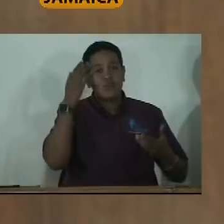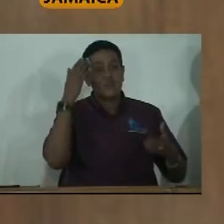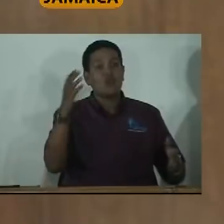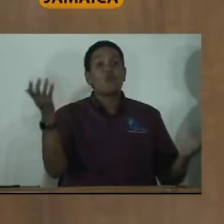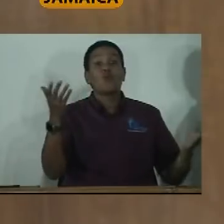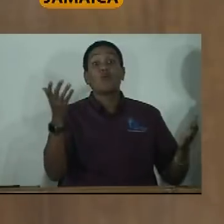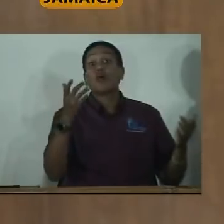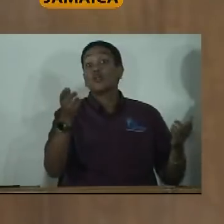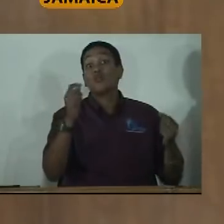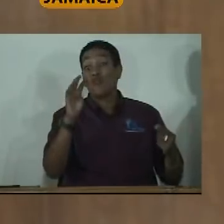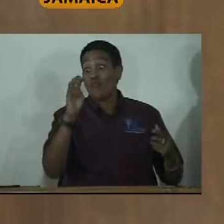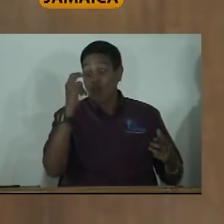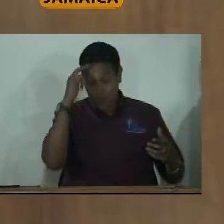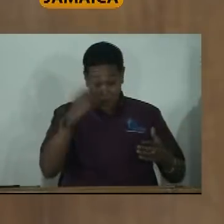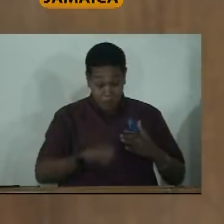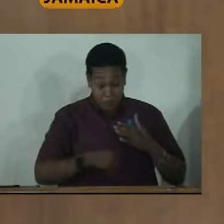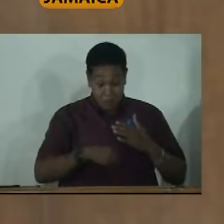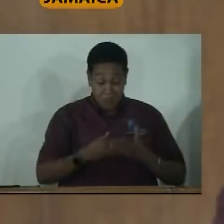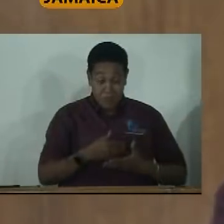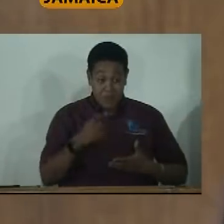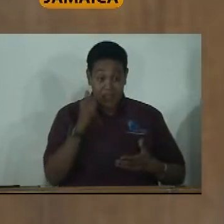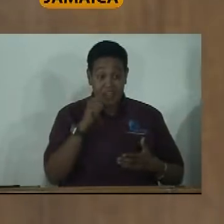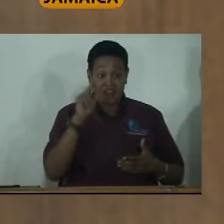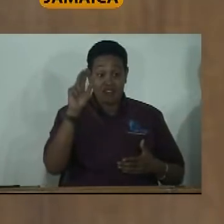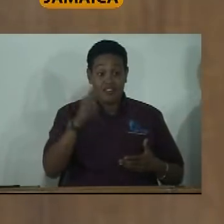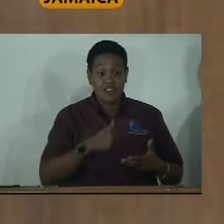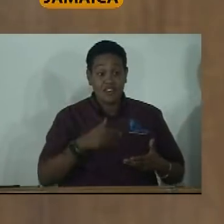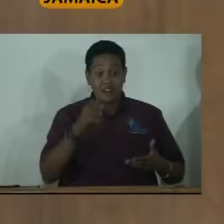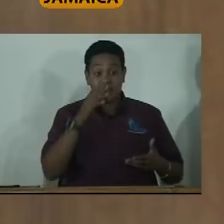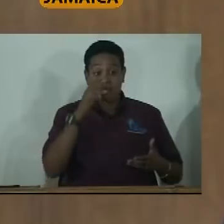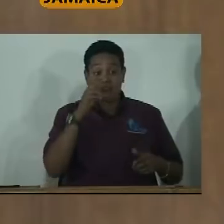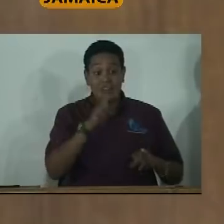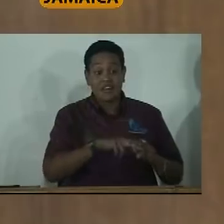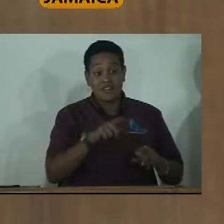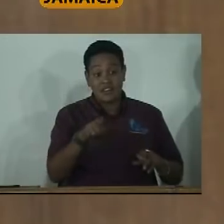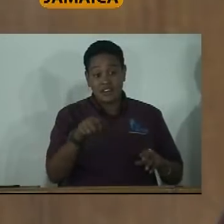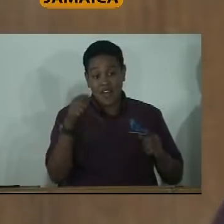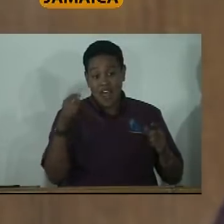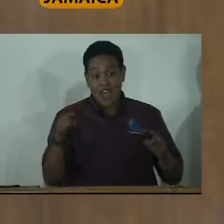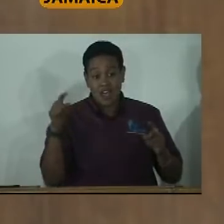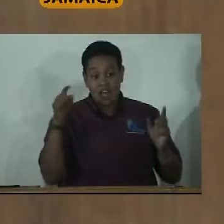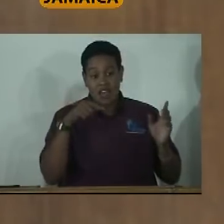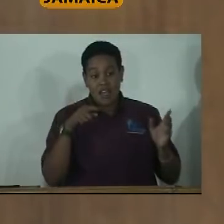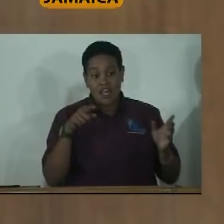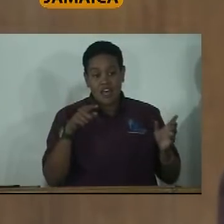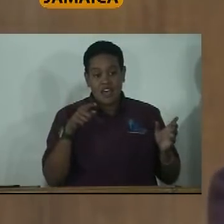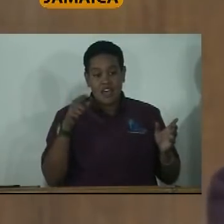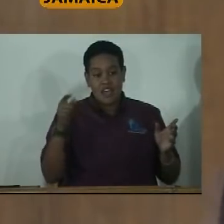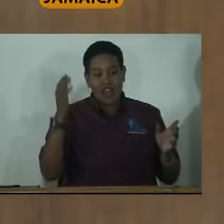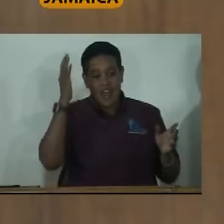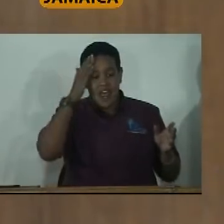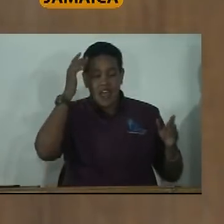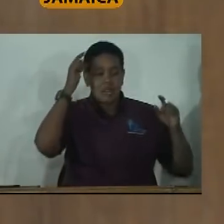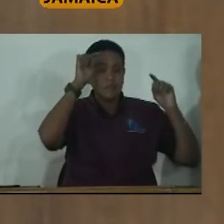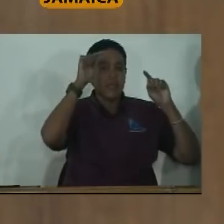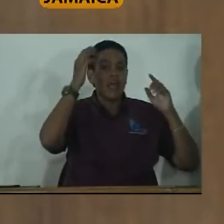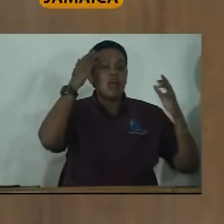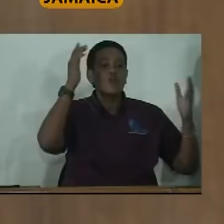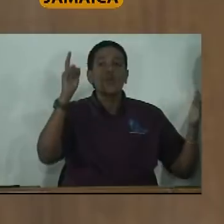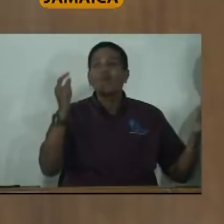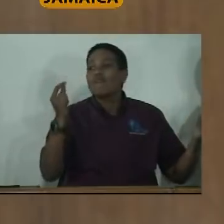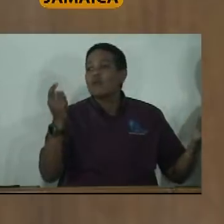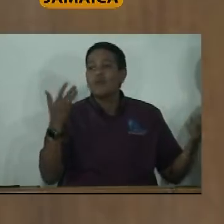Yes. Every day you got 3 dead, mother lay down upon him. This happened, and it hurt your head and there's nowhere to